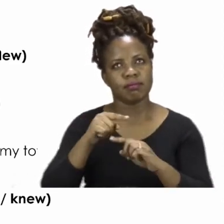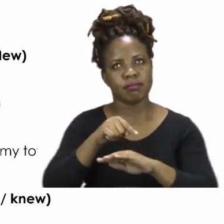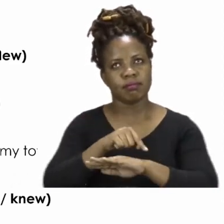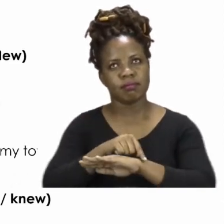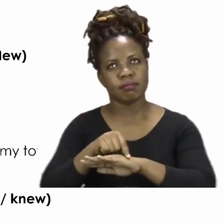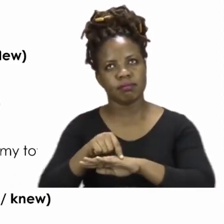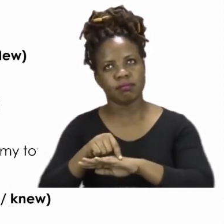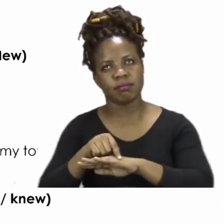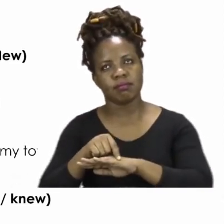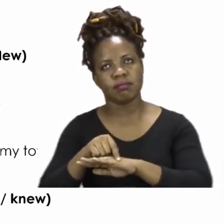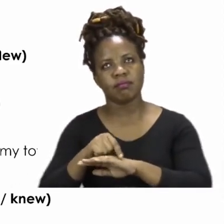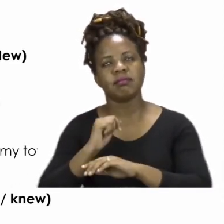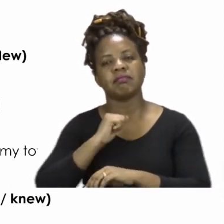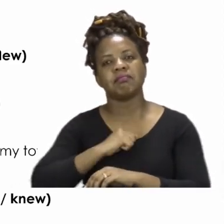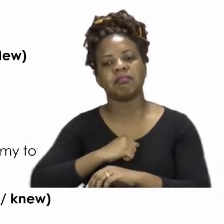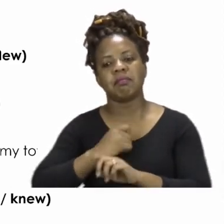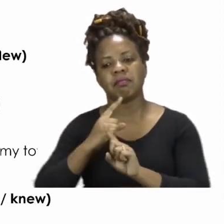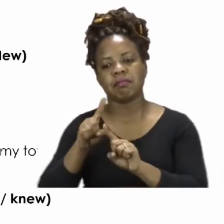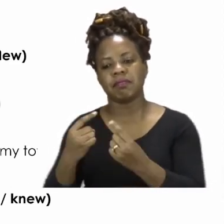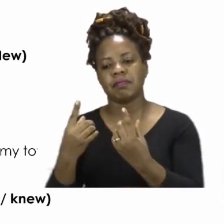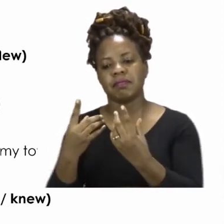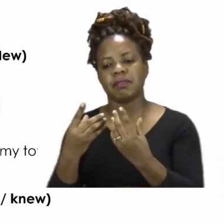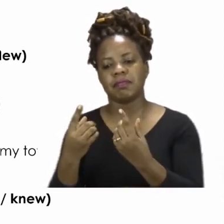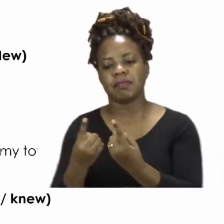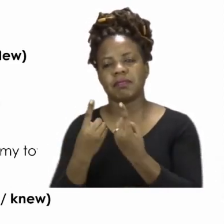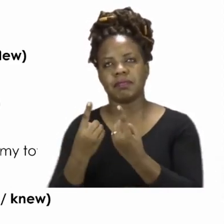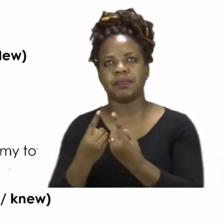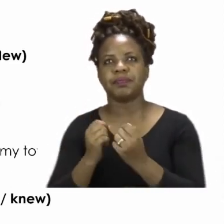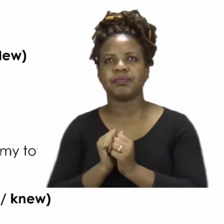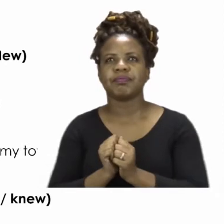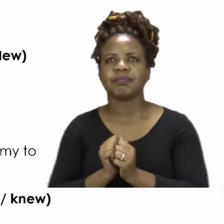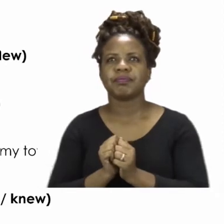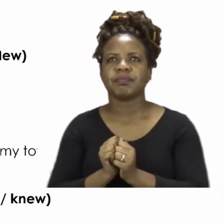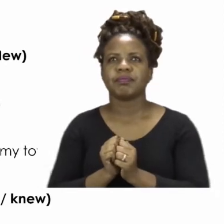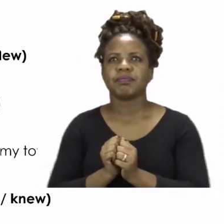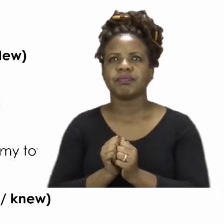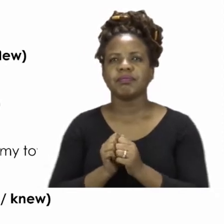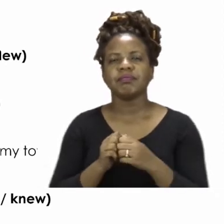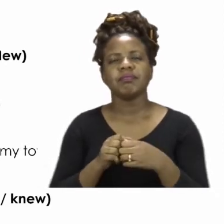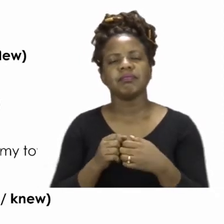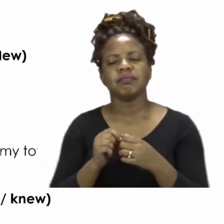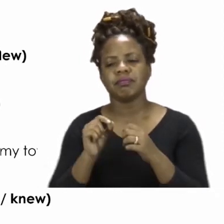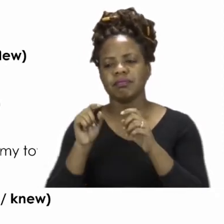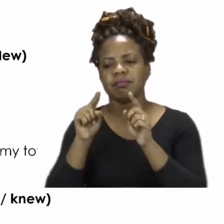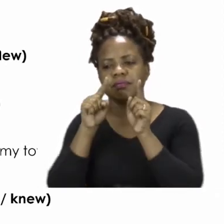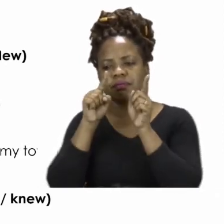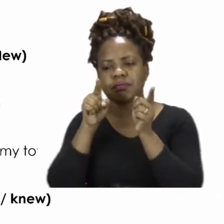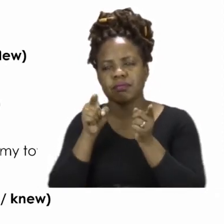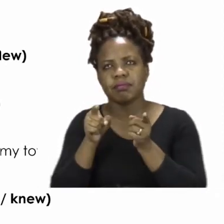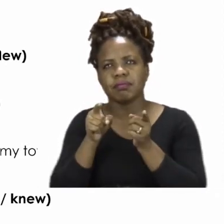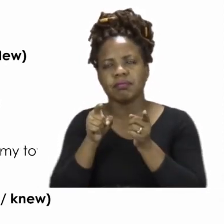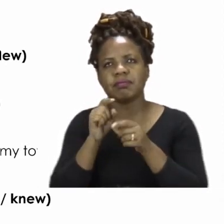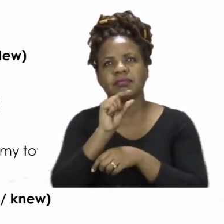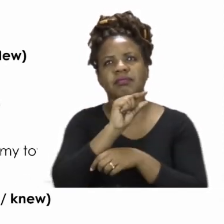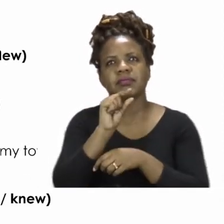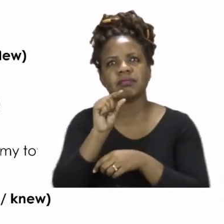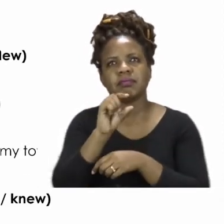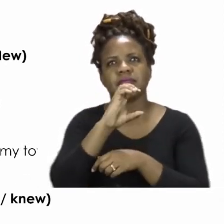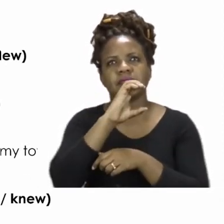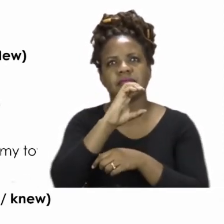Do we say the word chew or do we say the word crew?